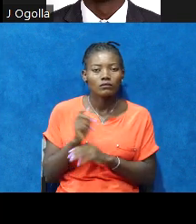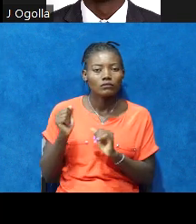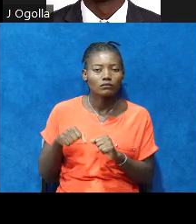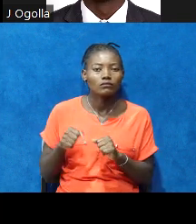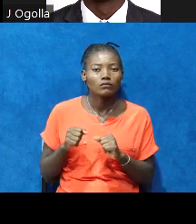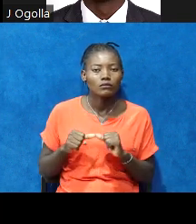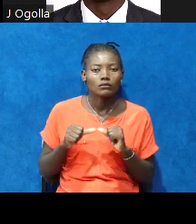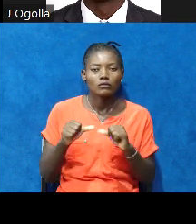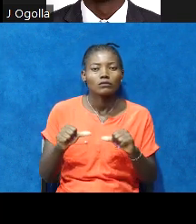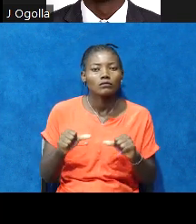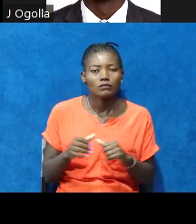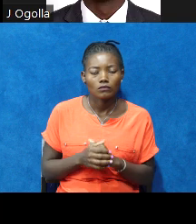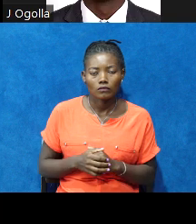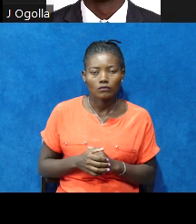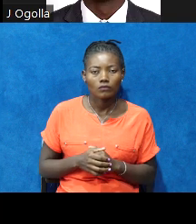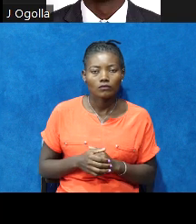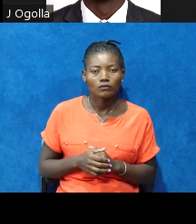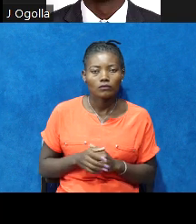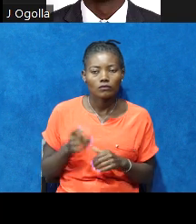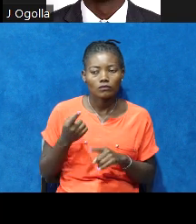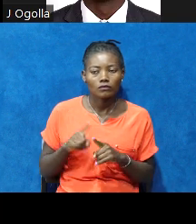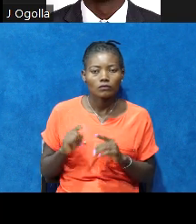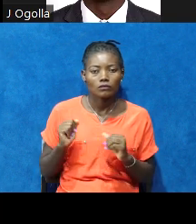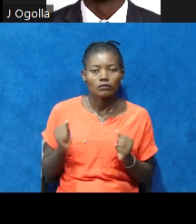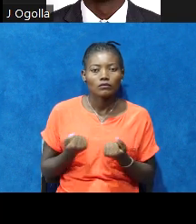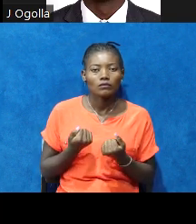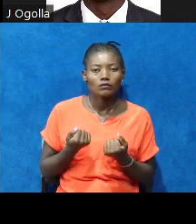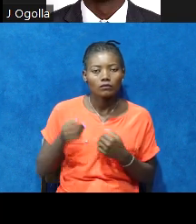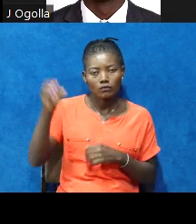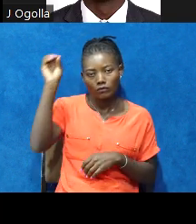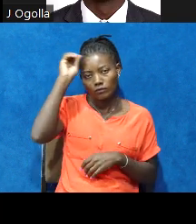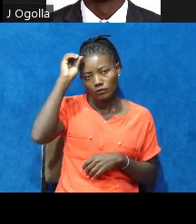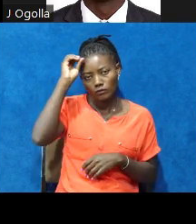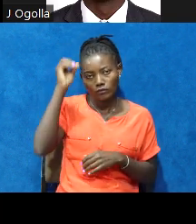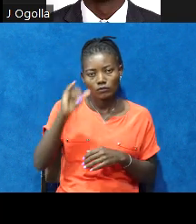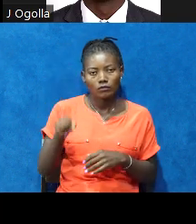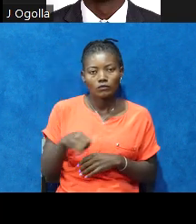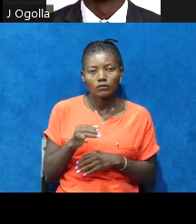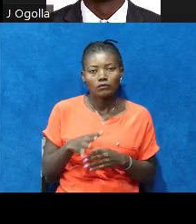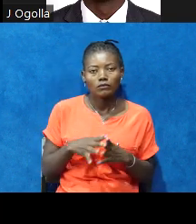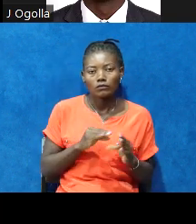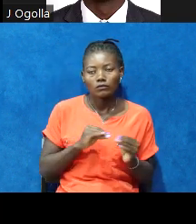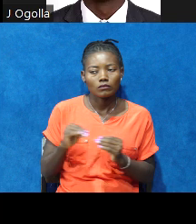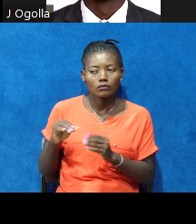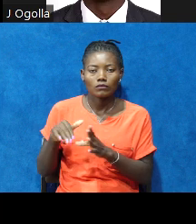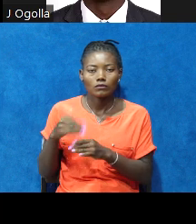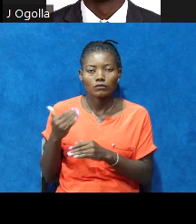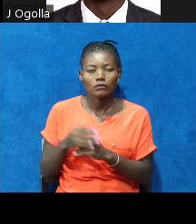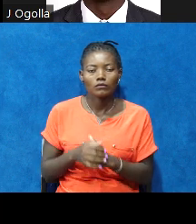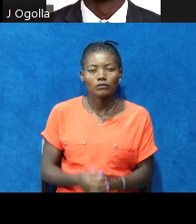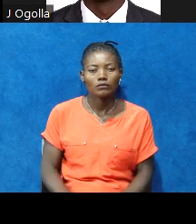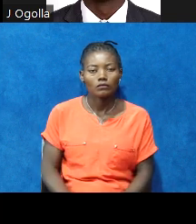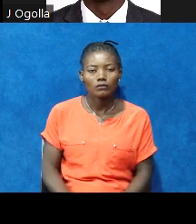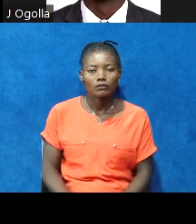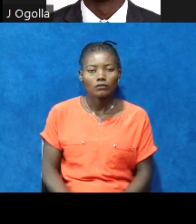game, you could push through it. But the safer option is to also just